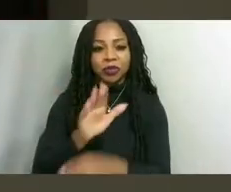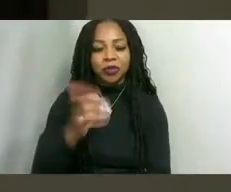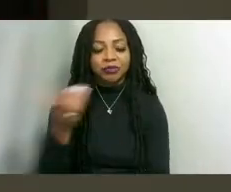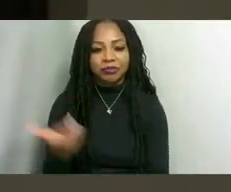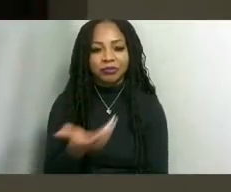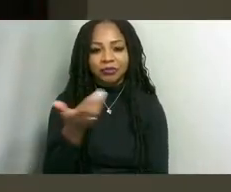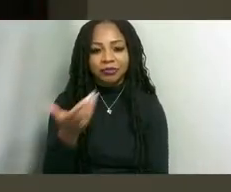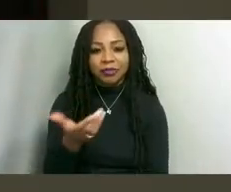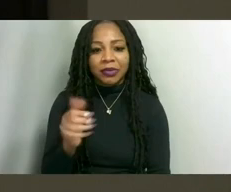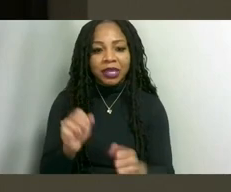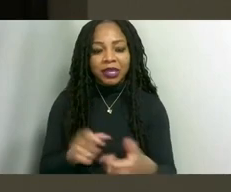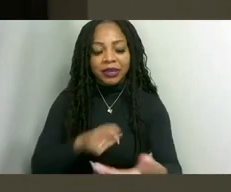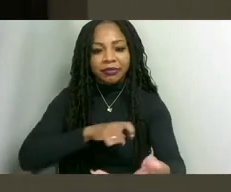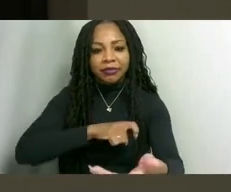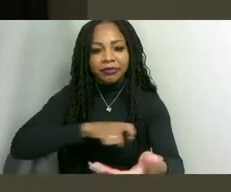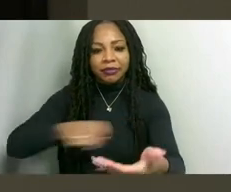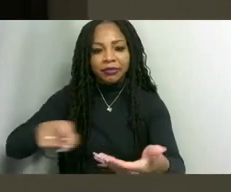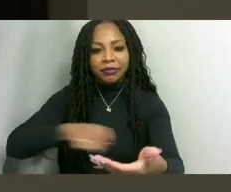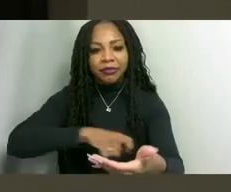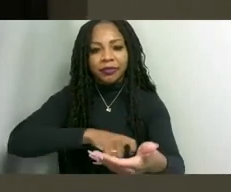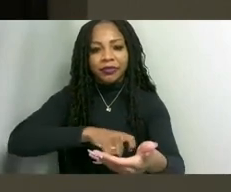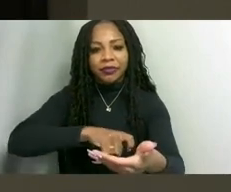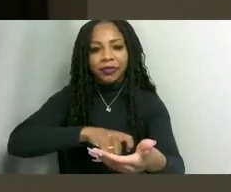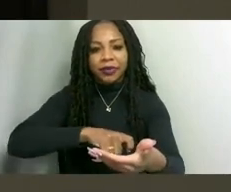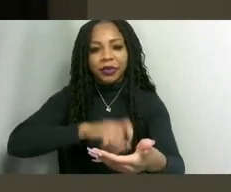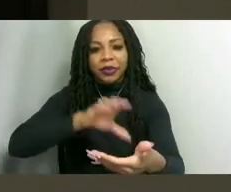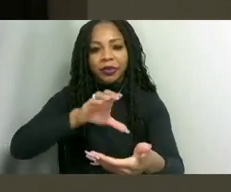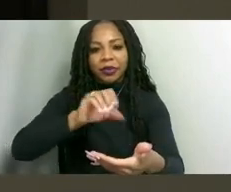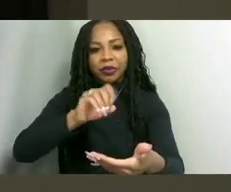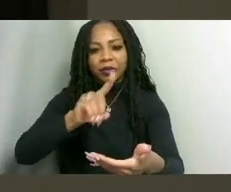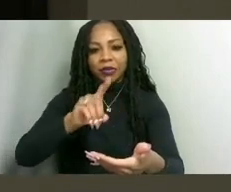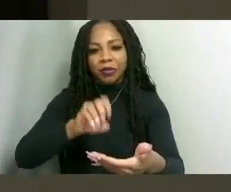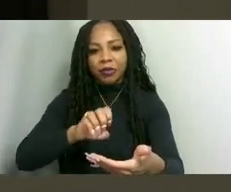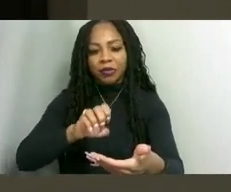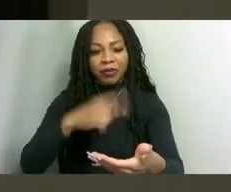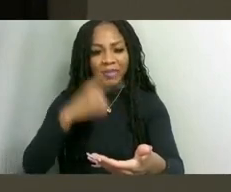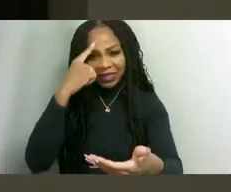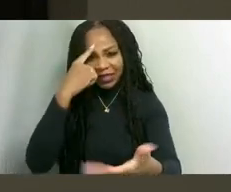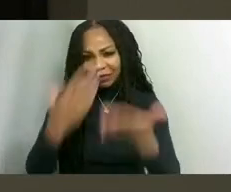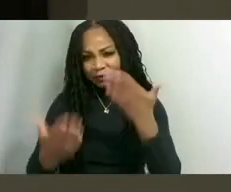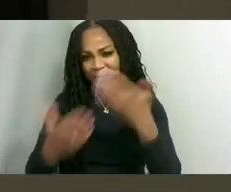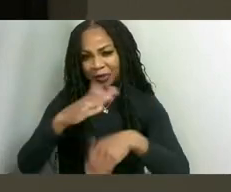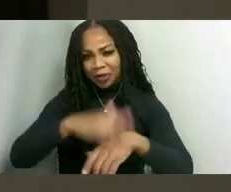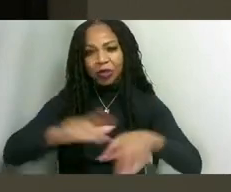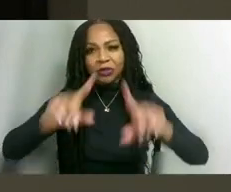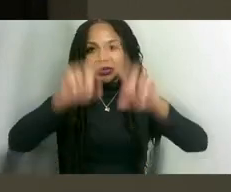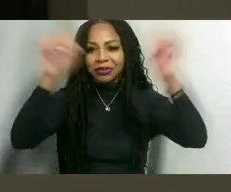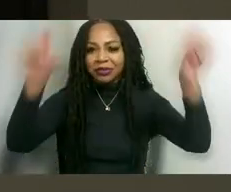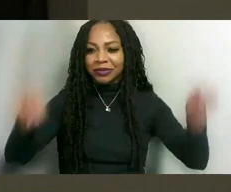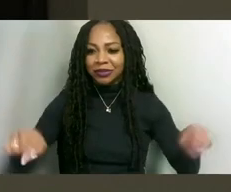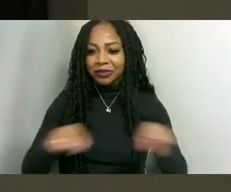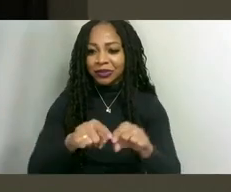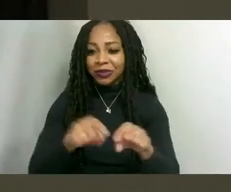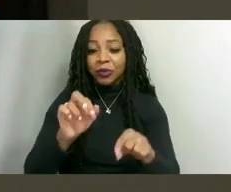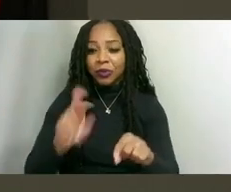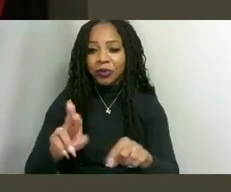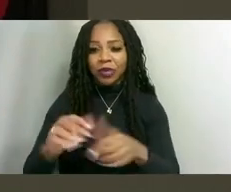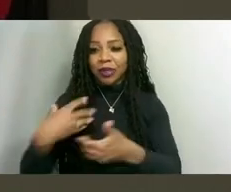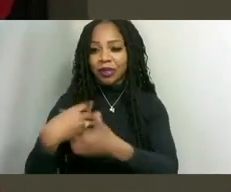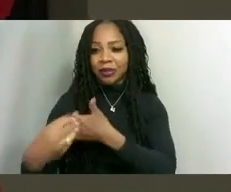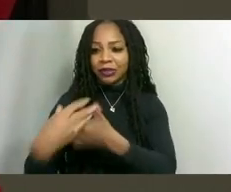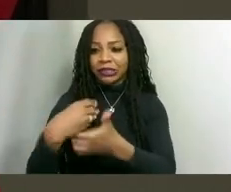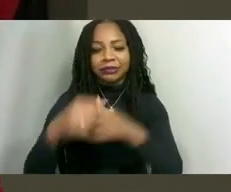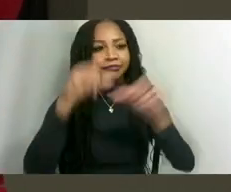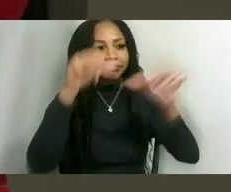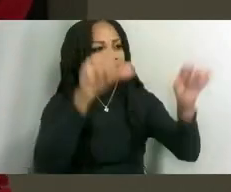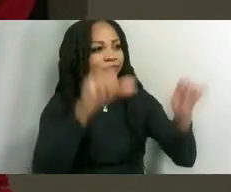can scan the QR code, I think might be on the screen or outside, posted at the door